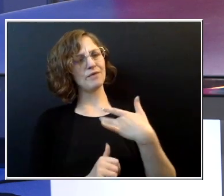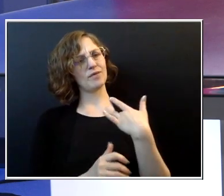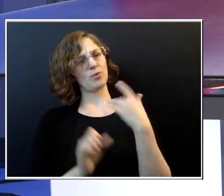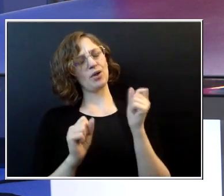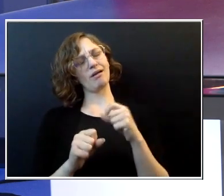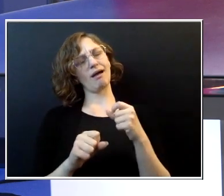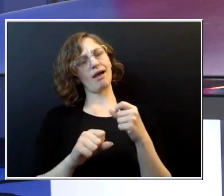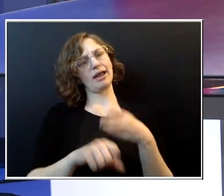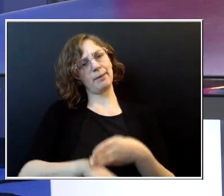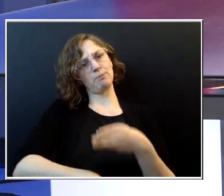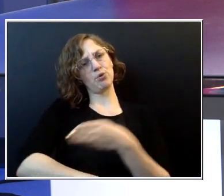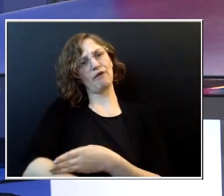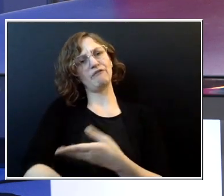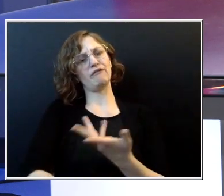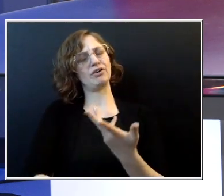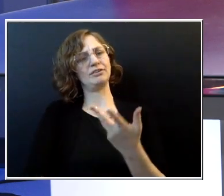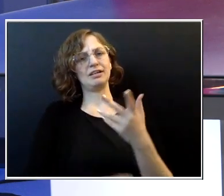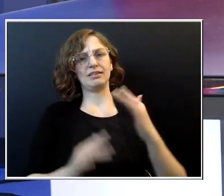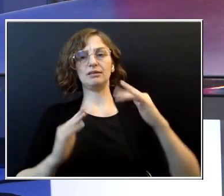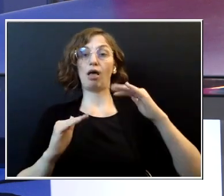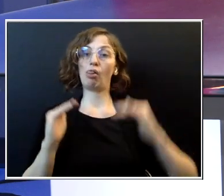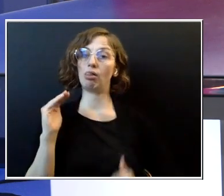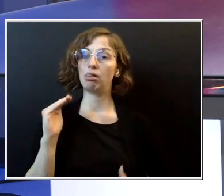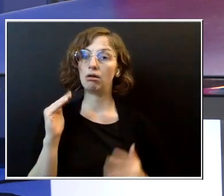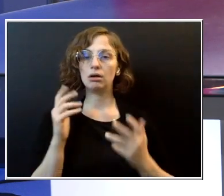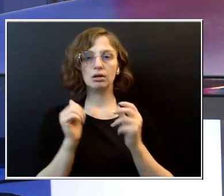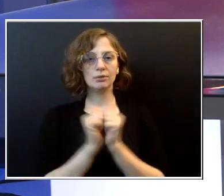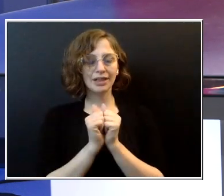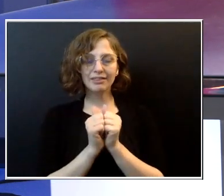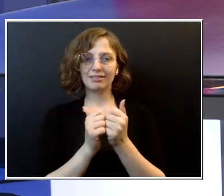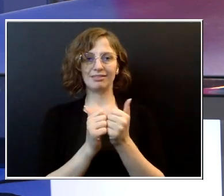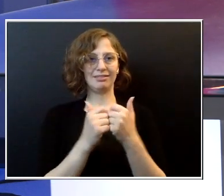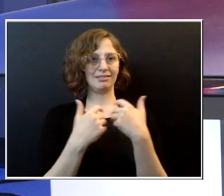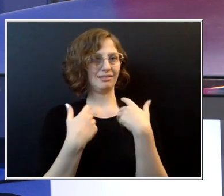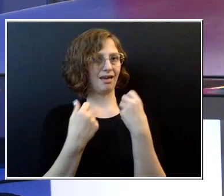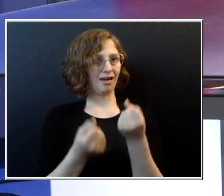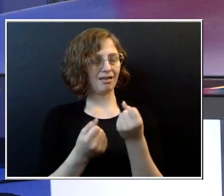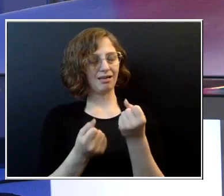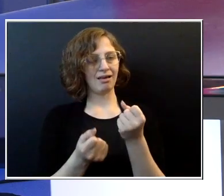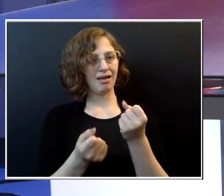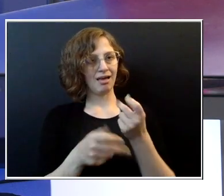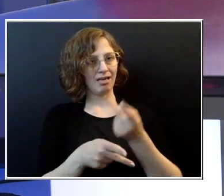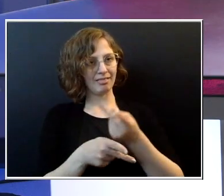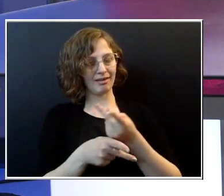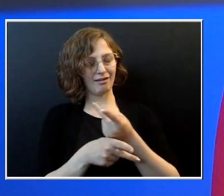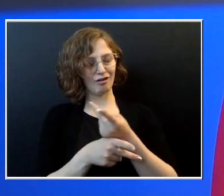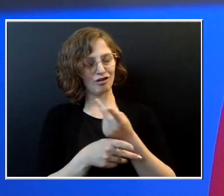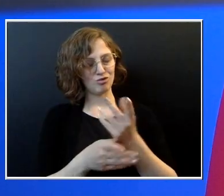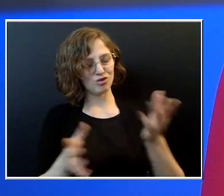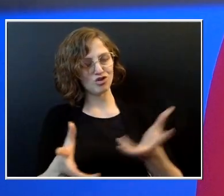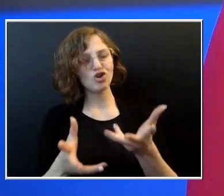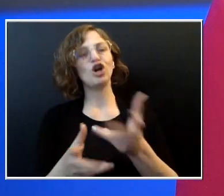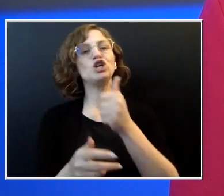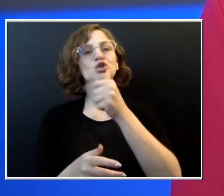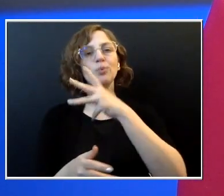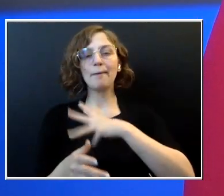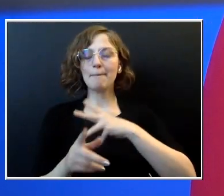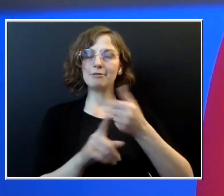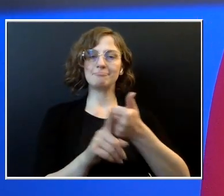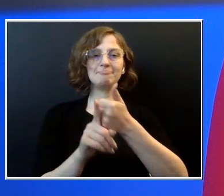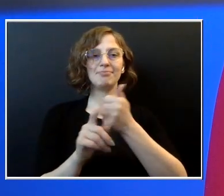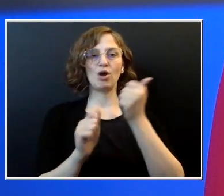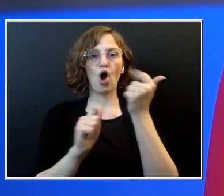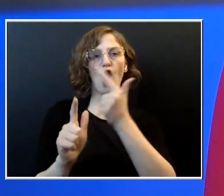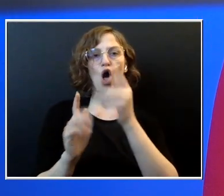in healthcare to help encourage women of all backgrounds to enter trials? I think that's a three-pronged